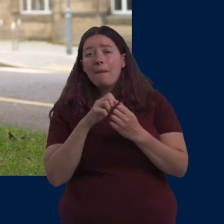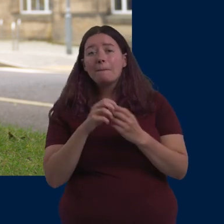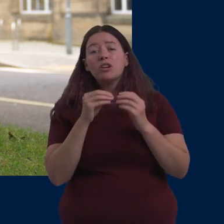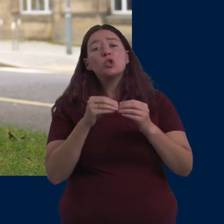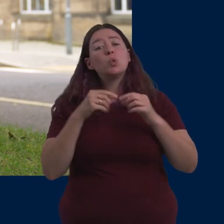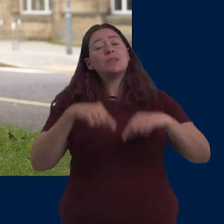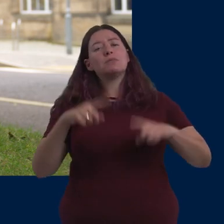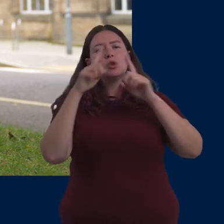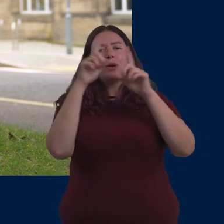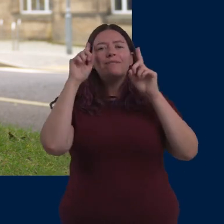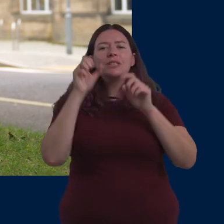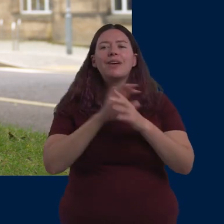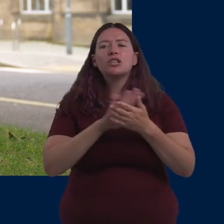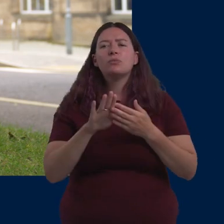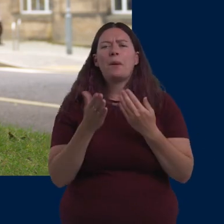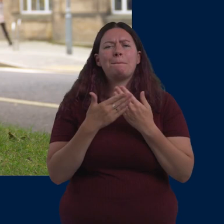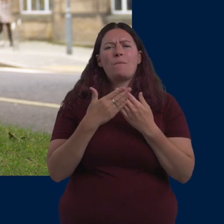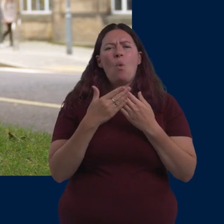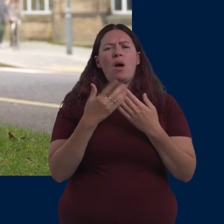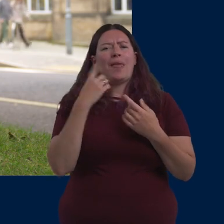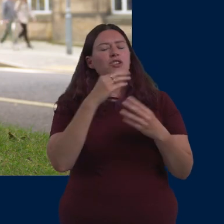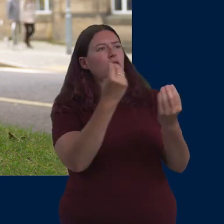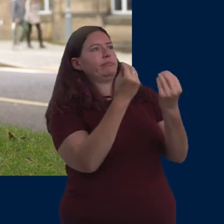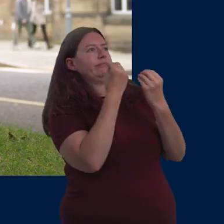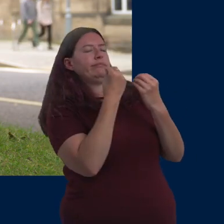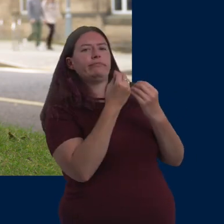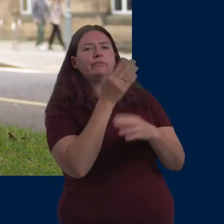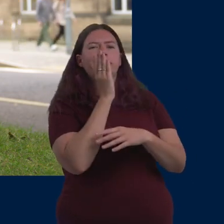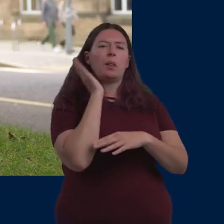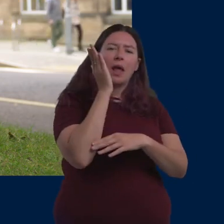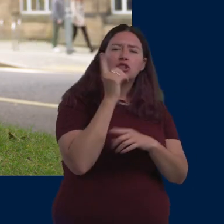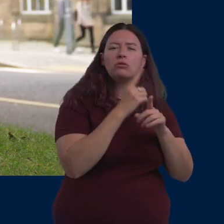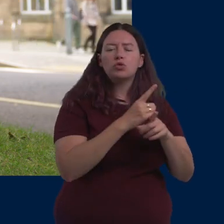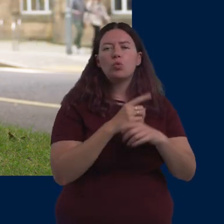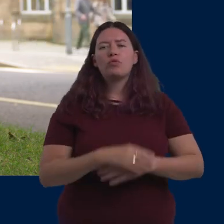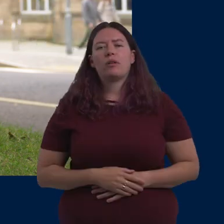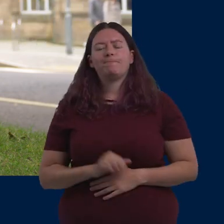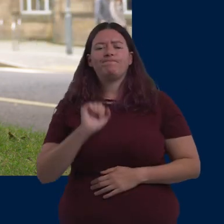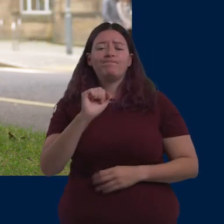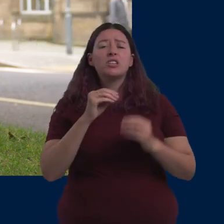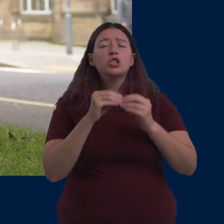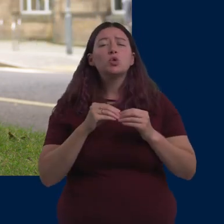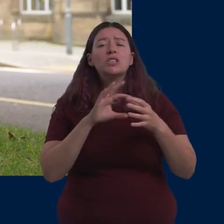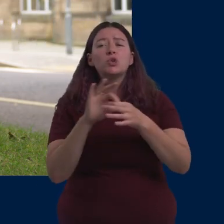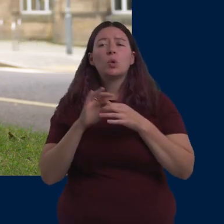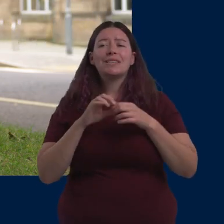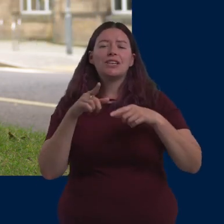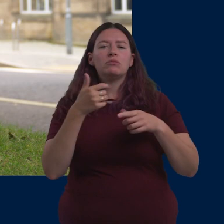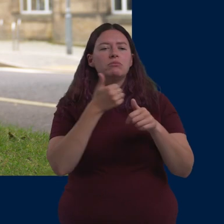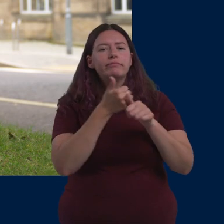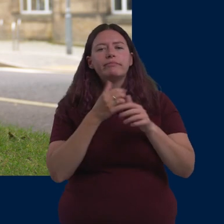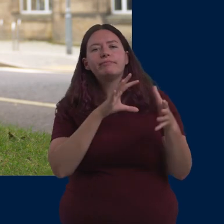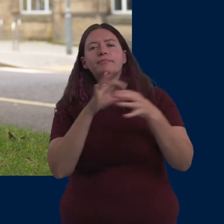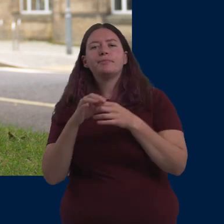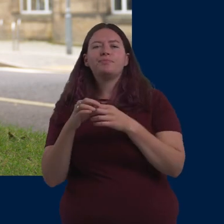student at the University of Edinburgh is so much more than what happens in your lectures and your tutorials. Your Students' Association is here to connect